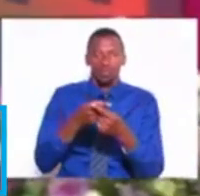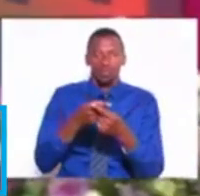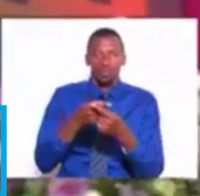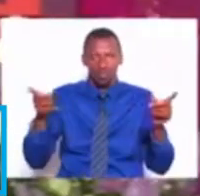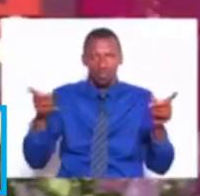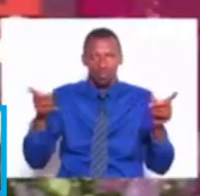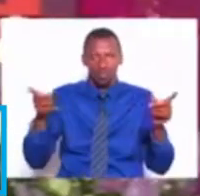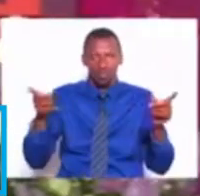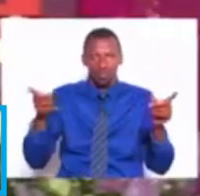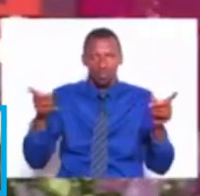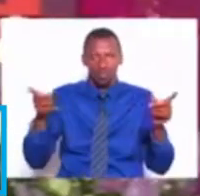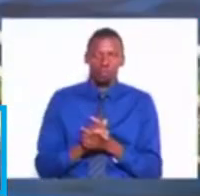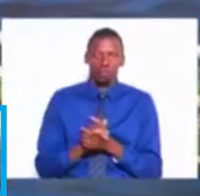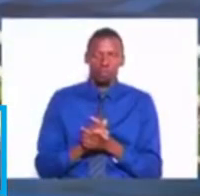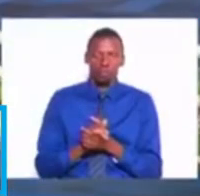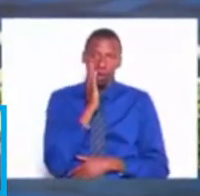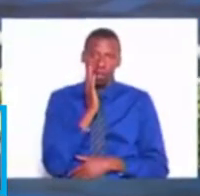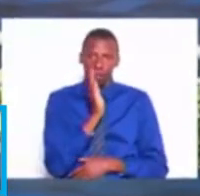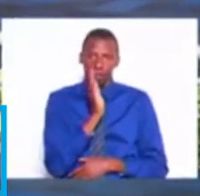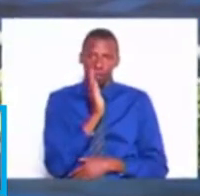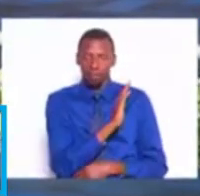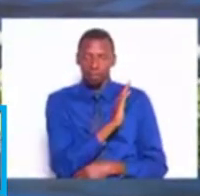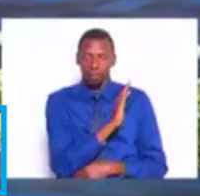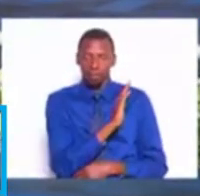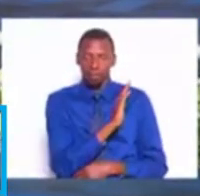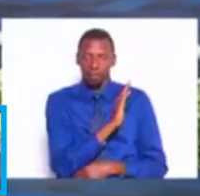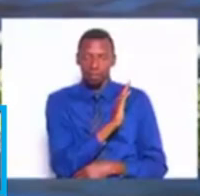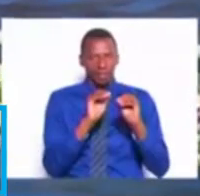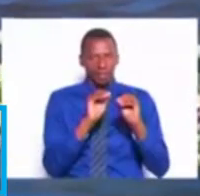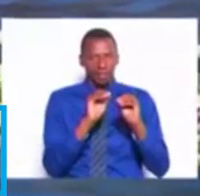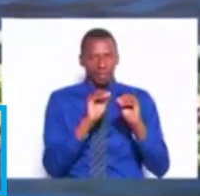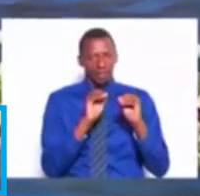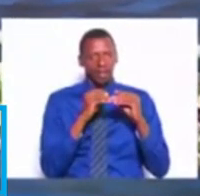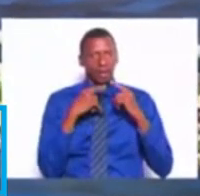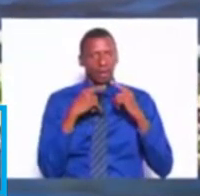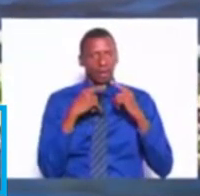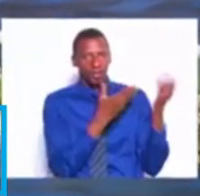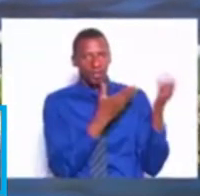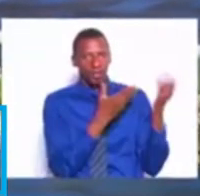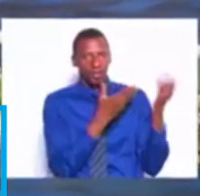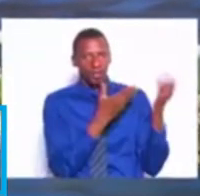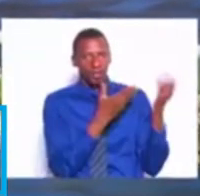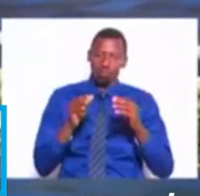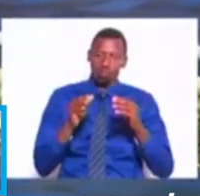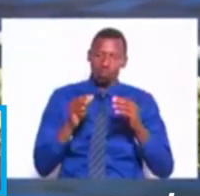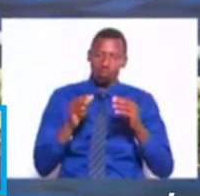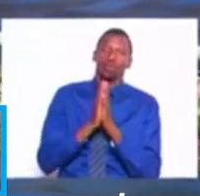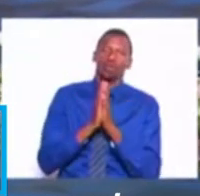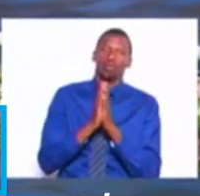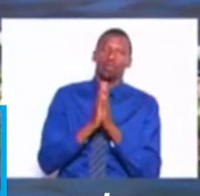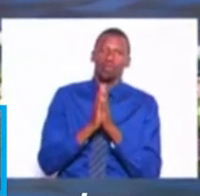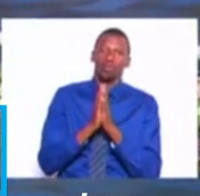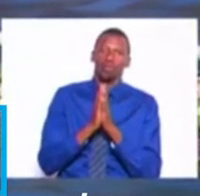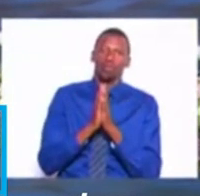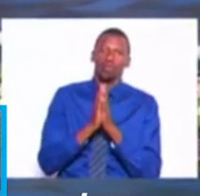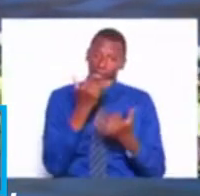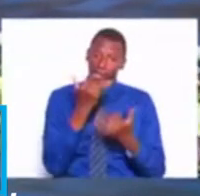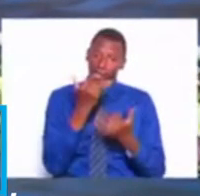my mother taught me to pray. Hallelujah. and she's watching me right